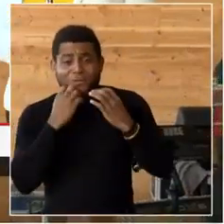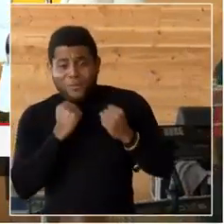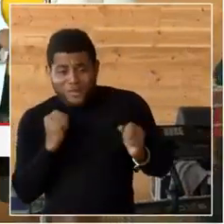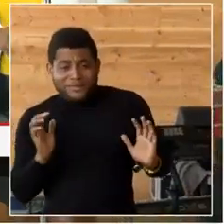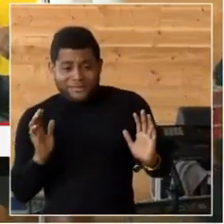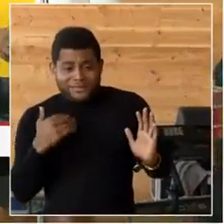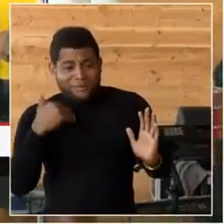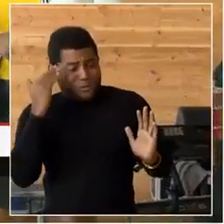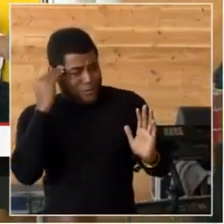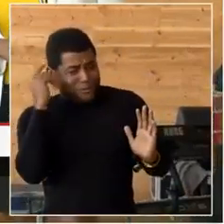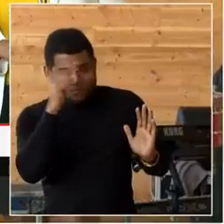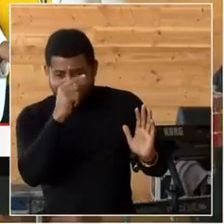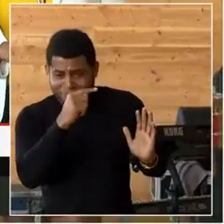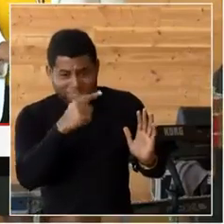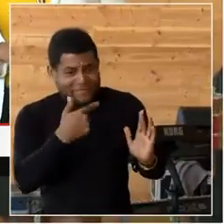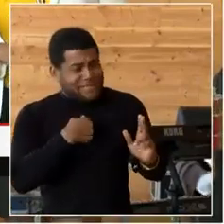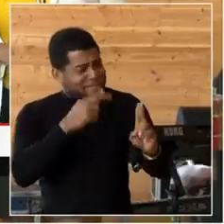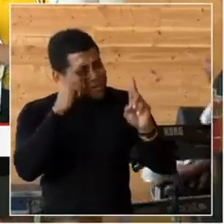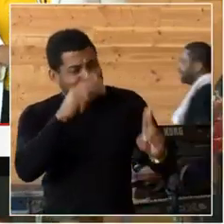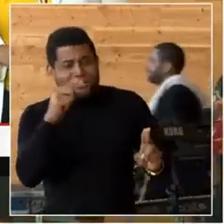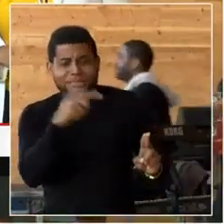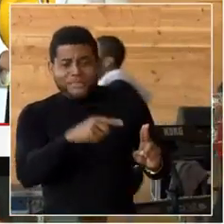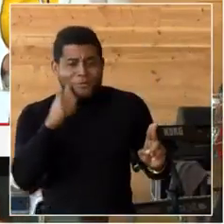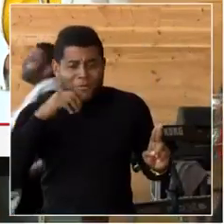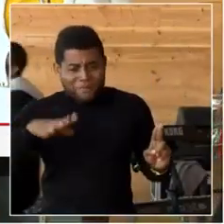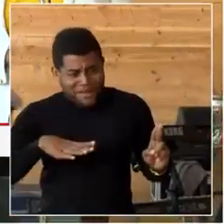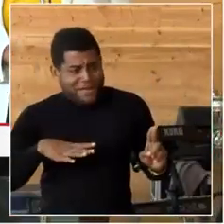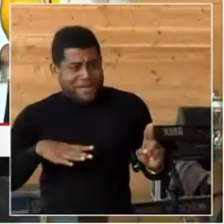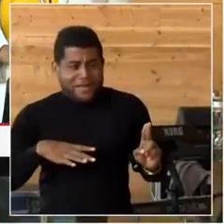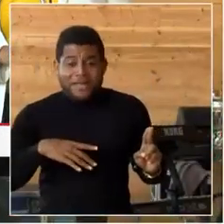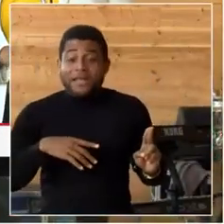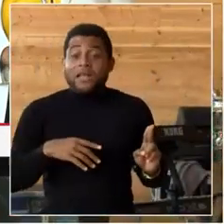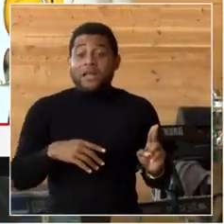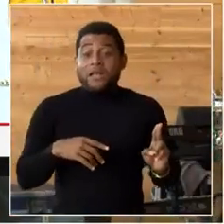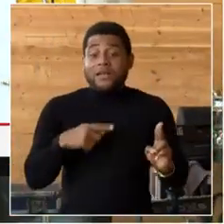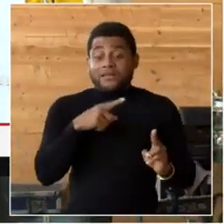got to honor this lady. She's the bomb. I just love you.